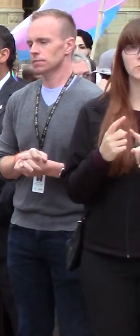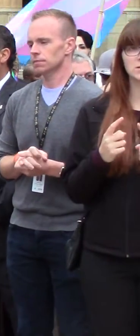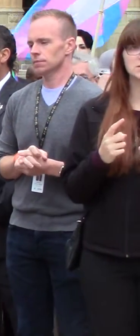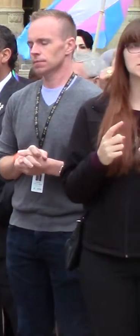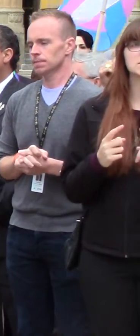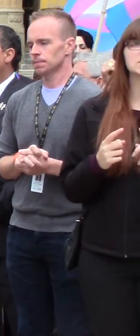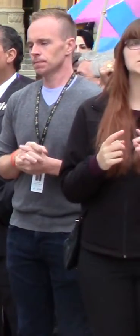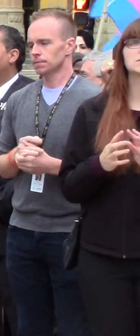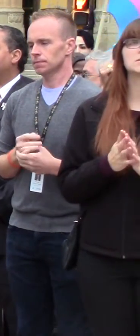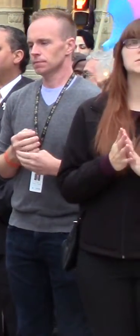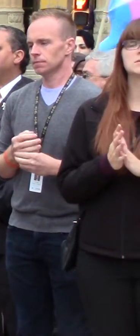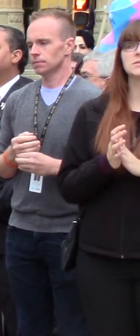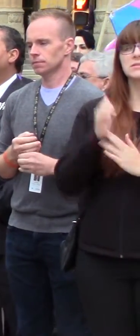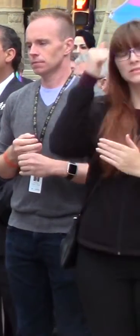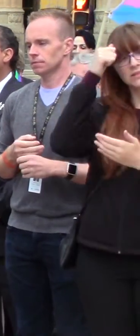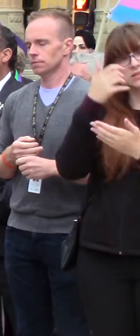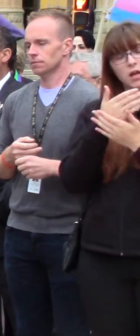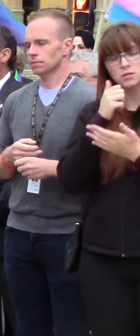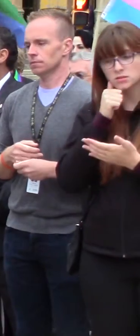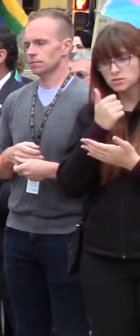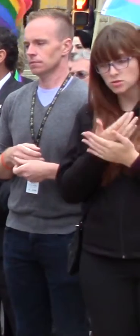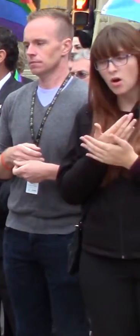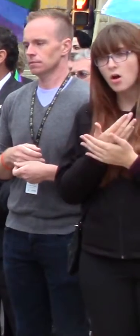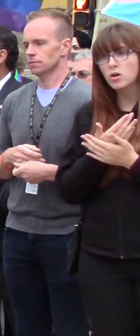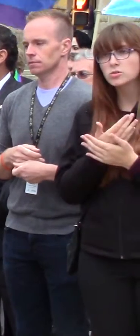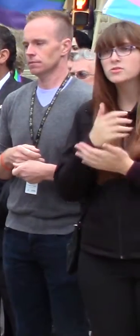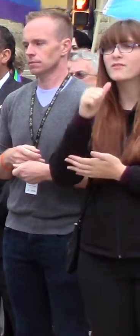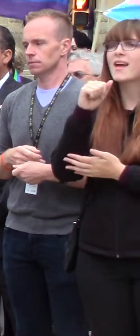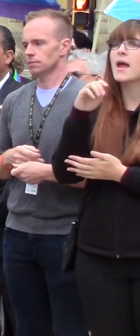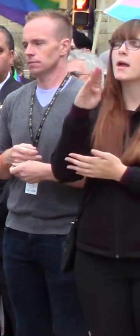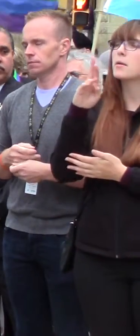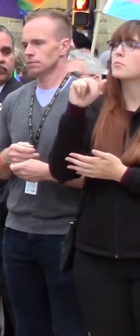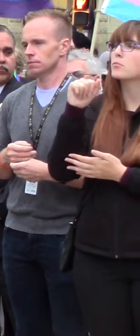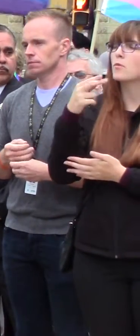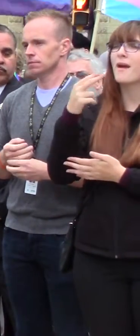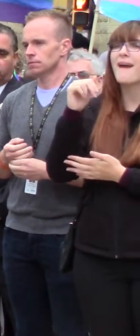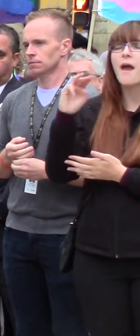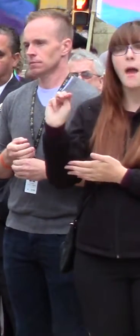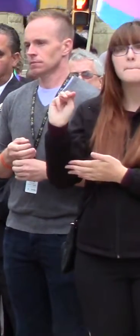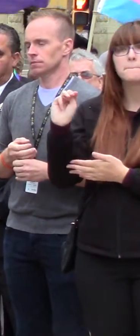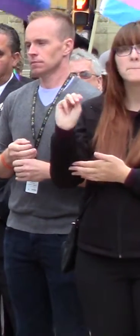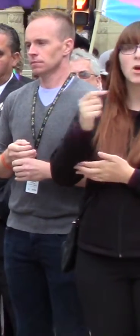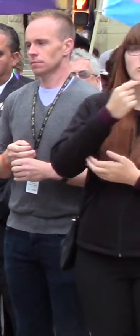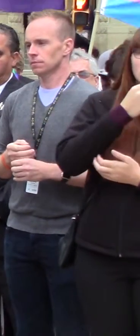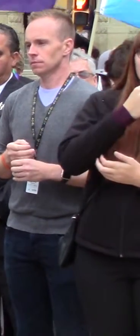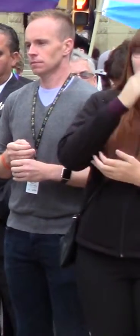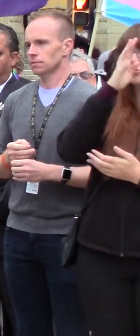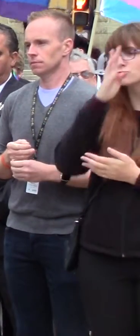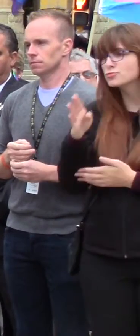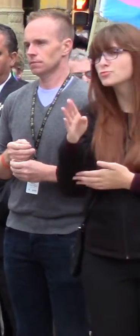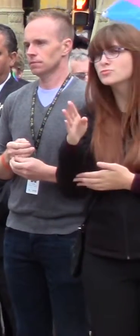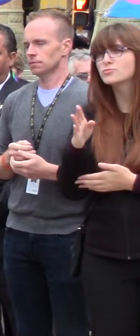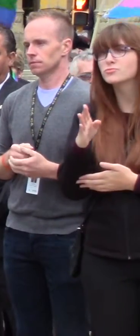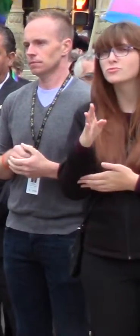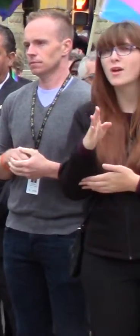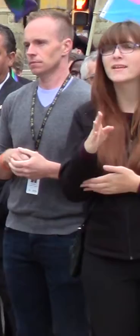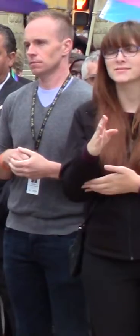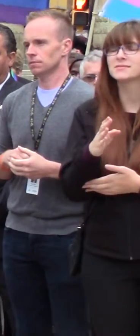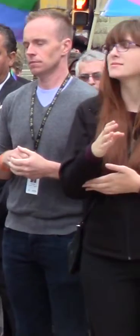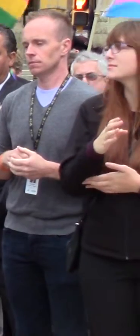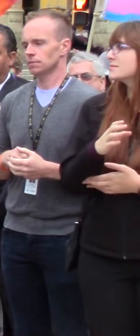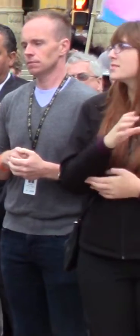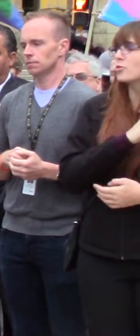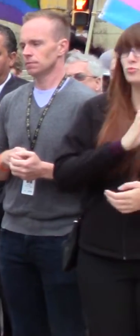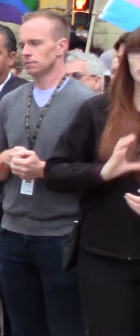Friends, the sons and daughters of Abraham are gay as well as straight, Christian as well as Muslim, and in